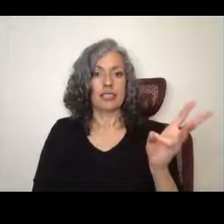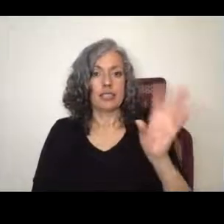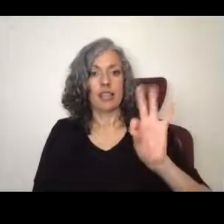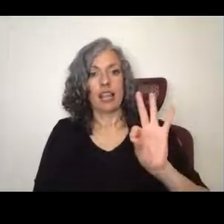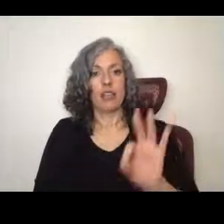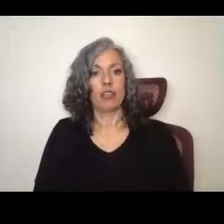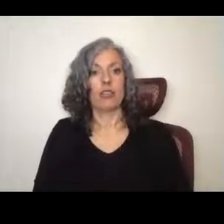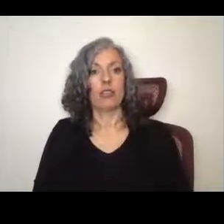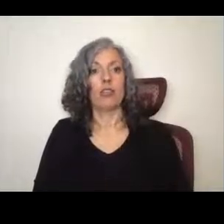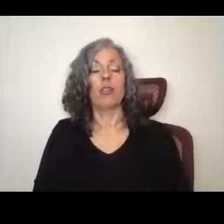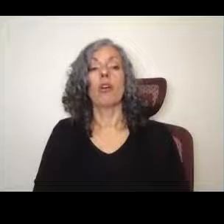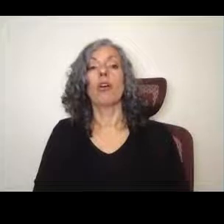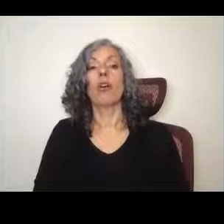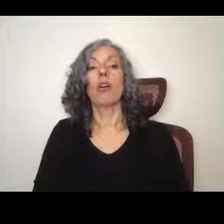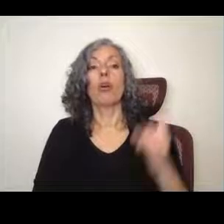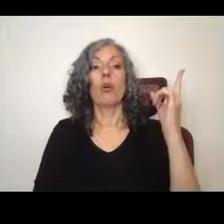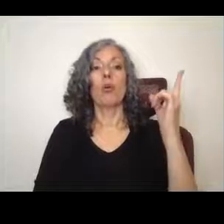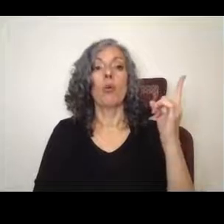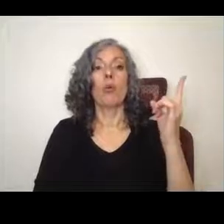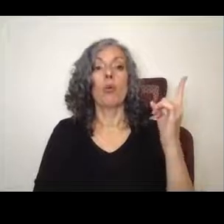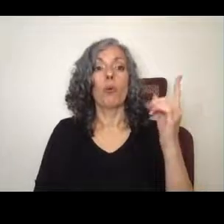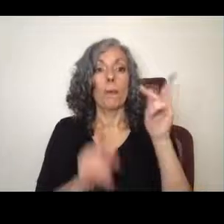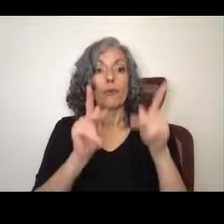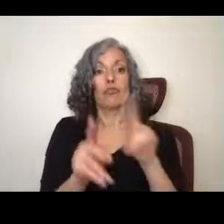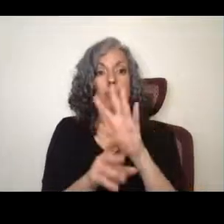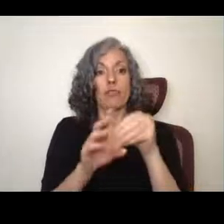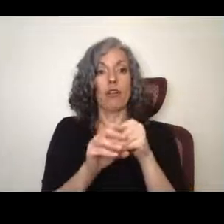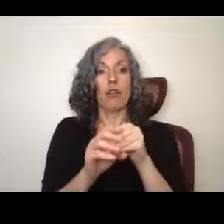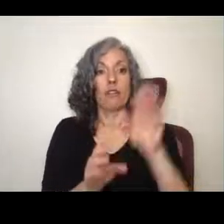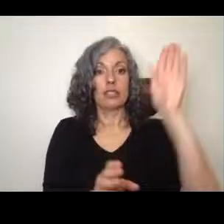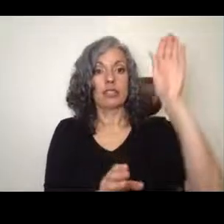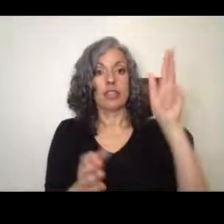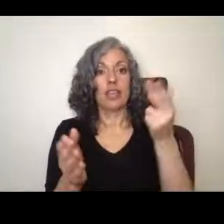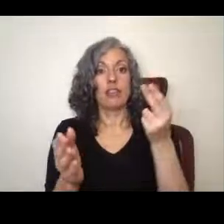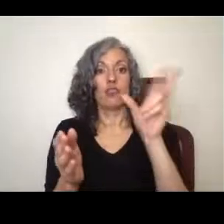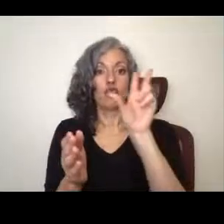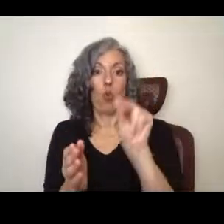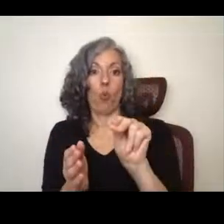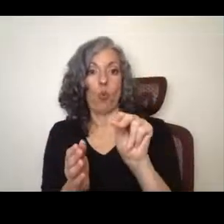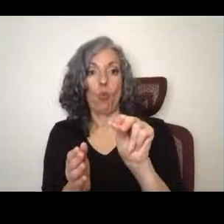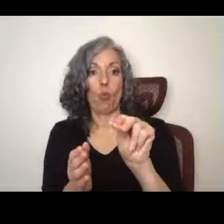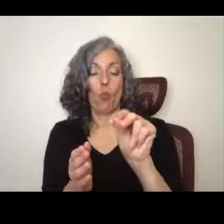going to register a what? I know. A no. Yeah. Okay. Commissioner Grisby, no.